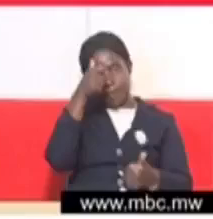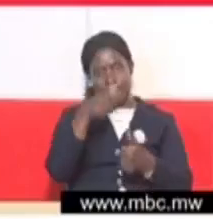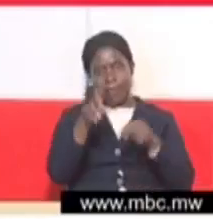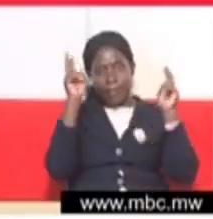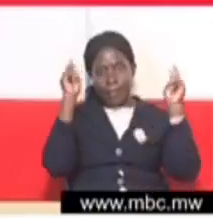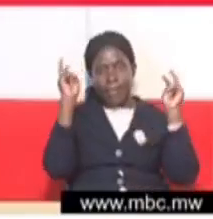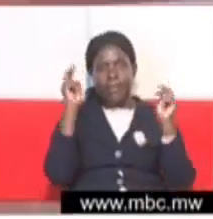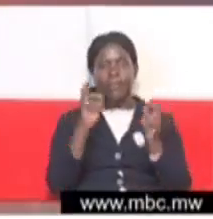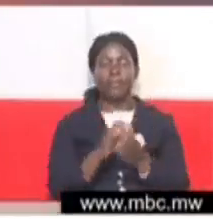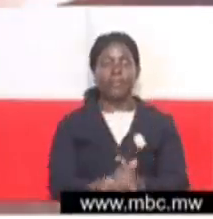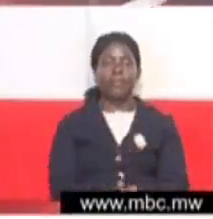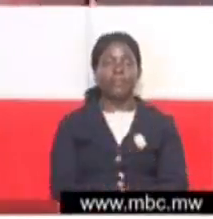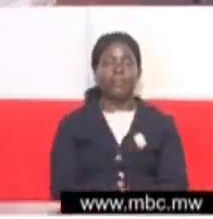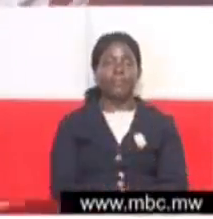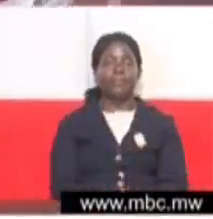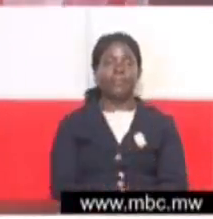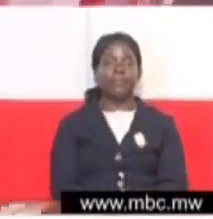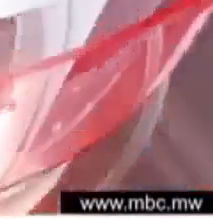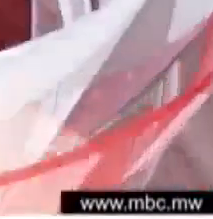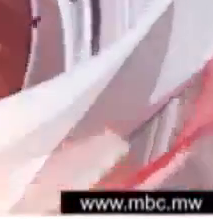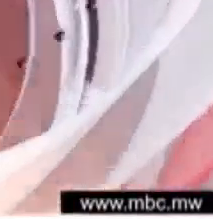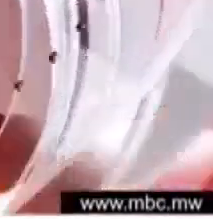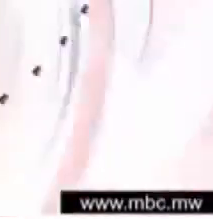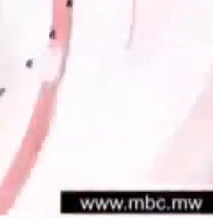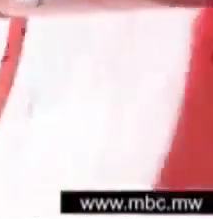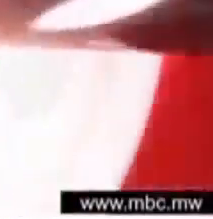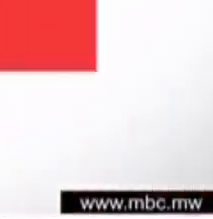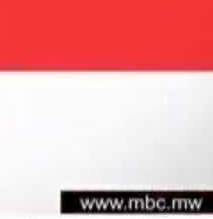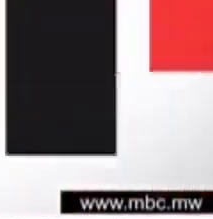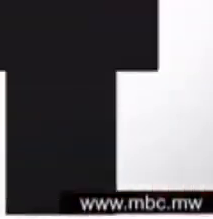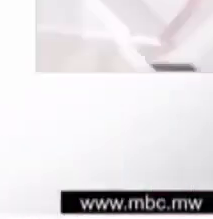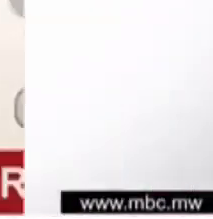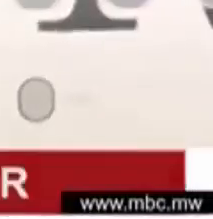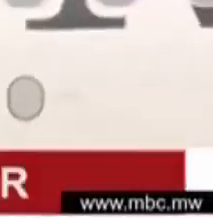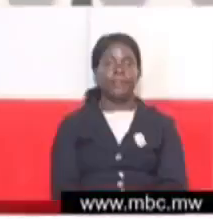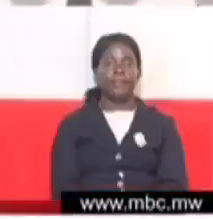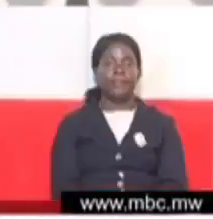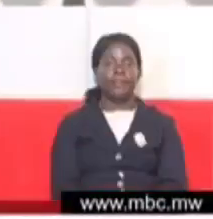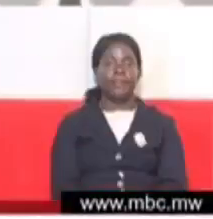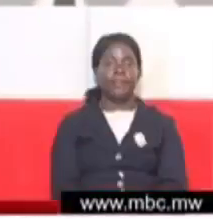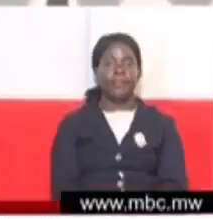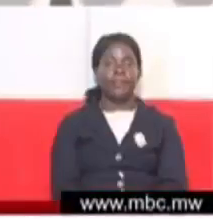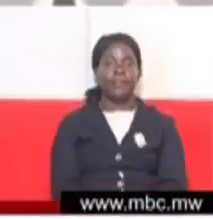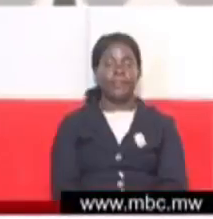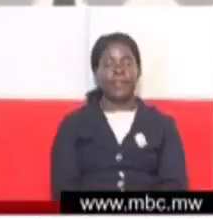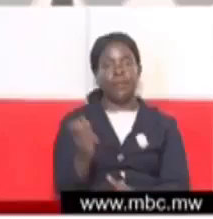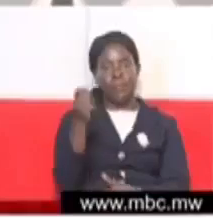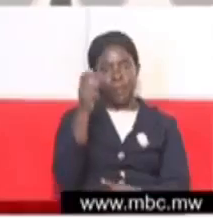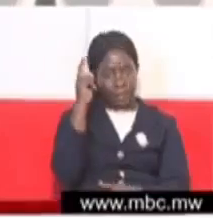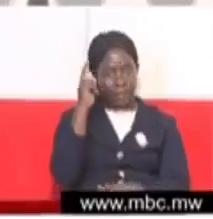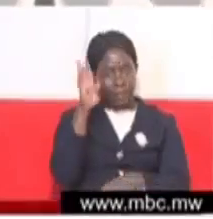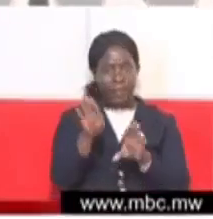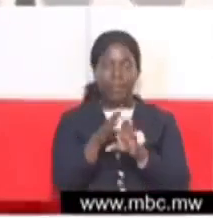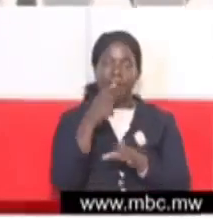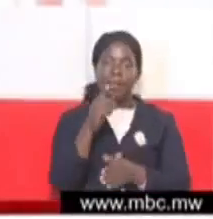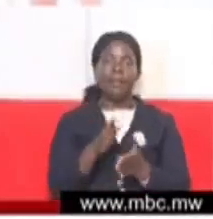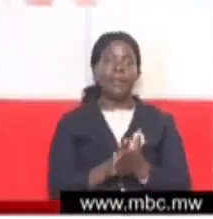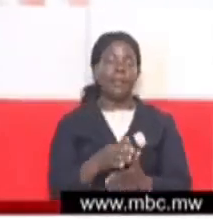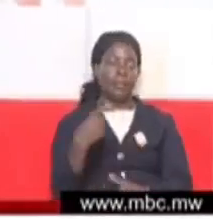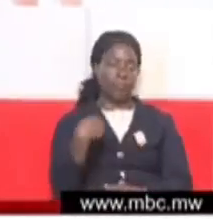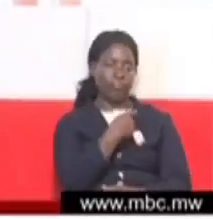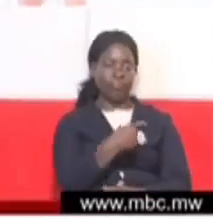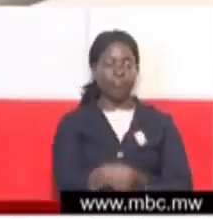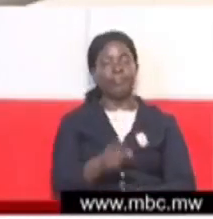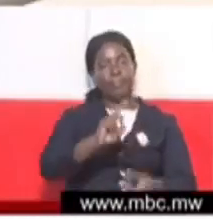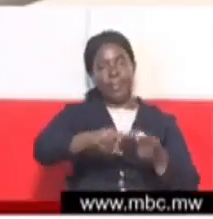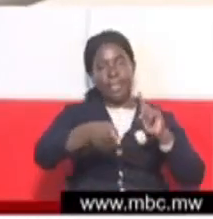our top stories. President Kabwira says China remains a great partner